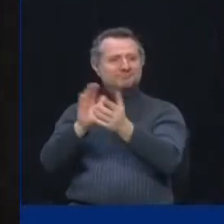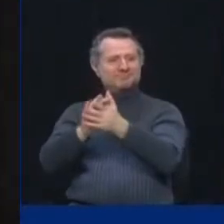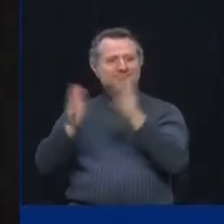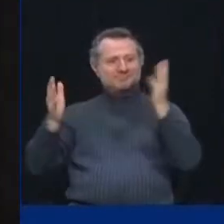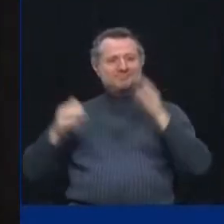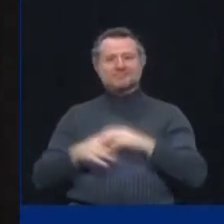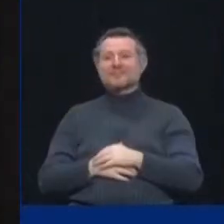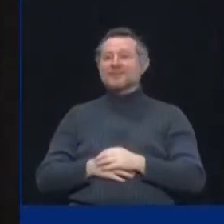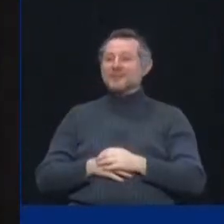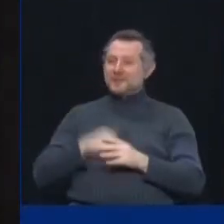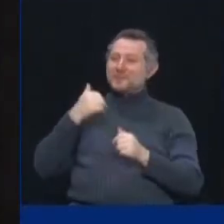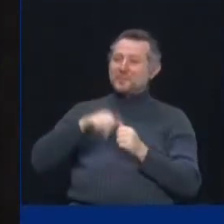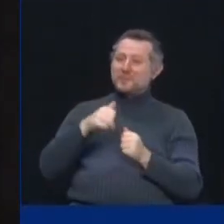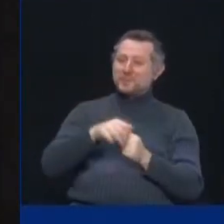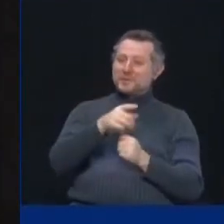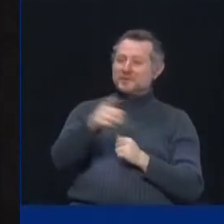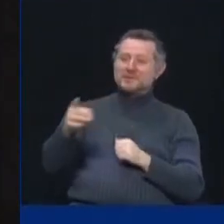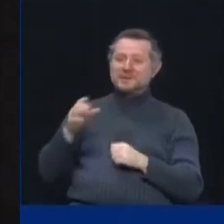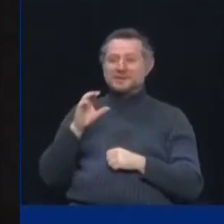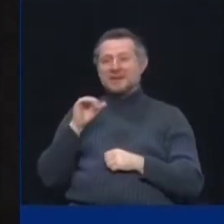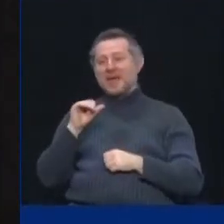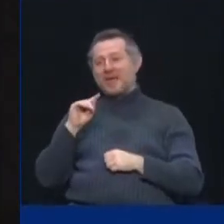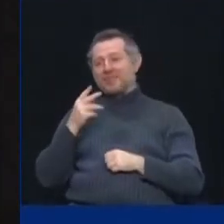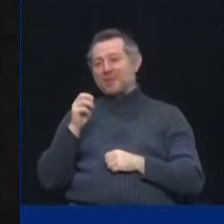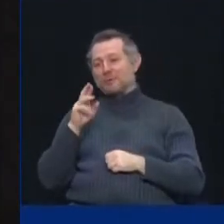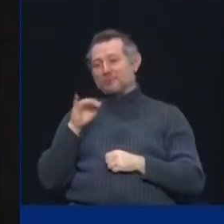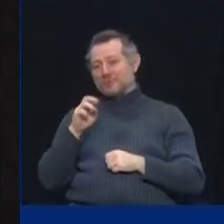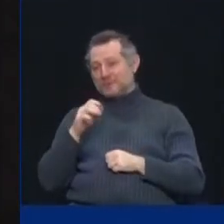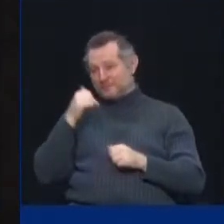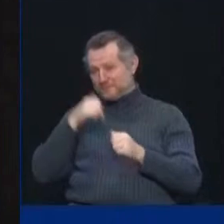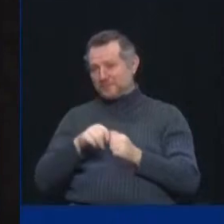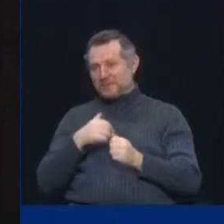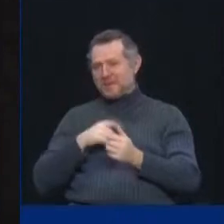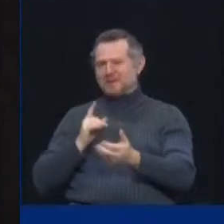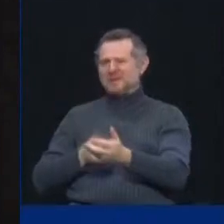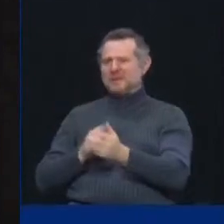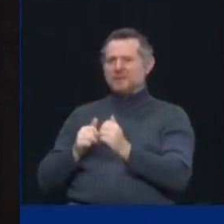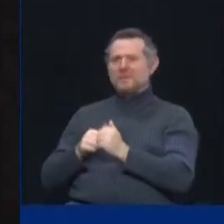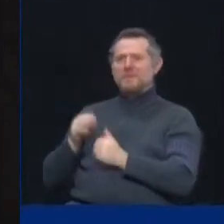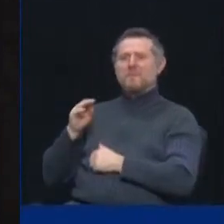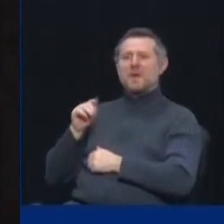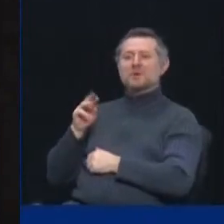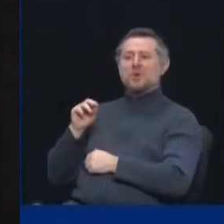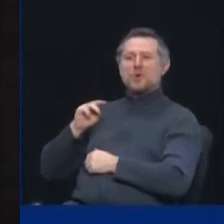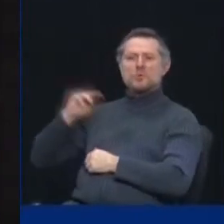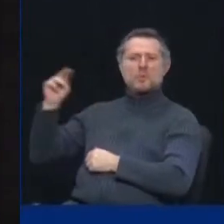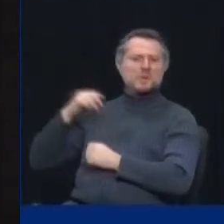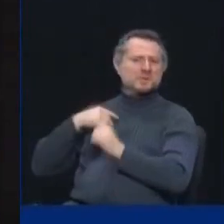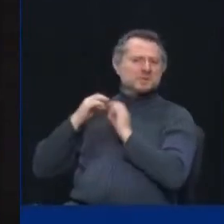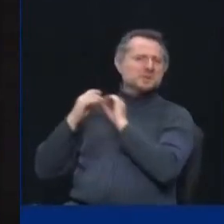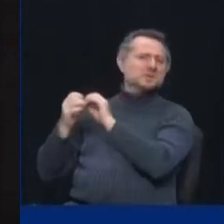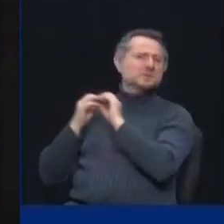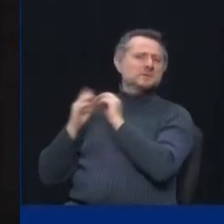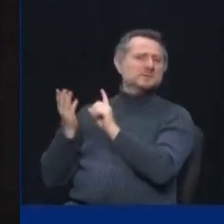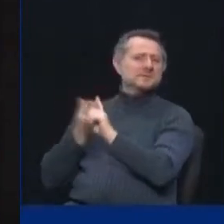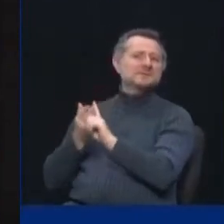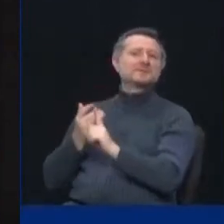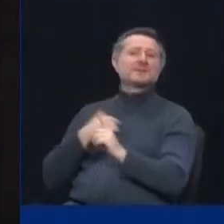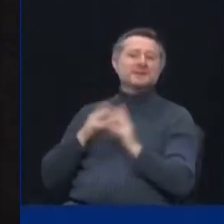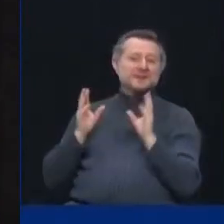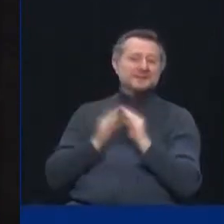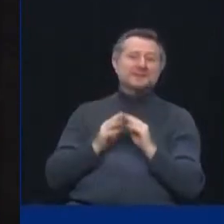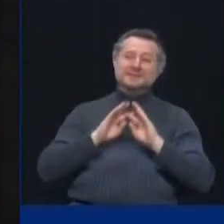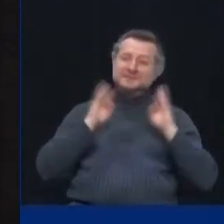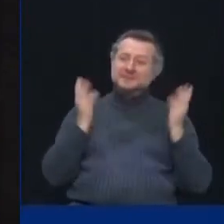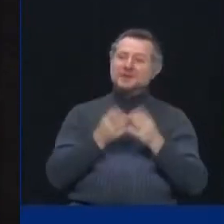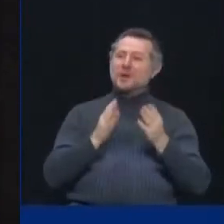I remember, Catherine, when at the time I had to make the case to Metro North, and we had to have a meeting with the community, and I had to convince them that the